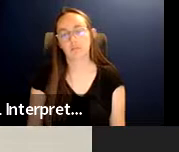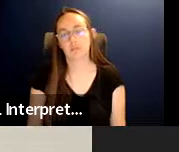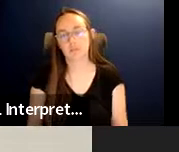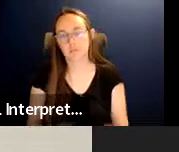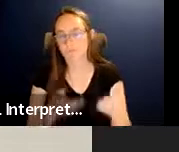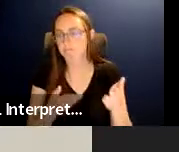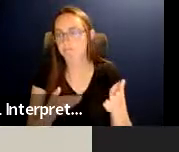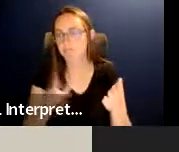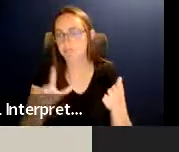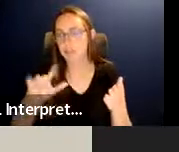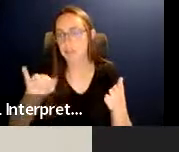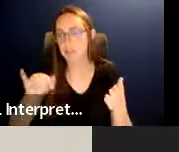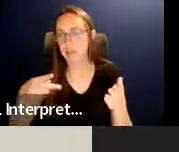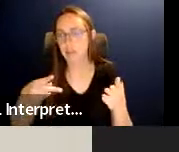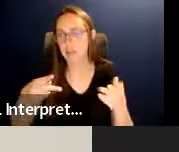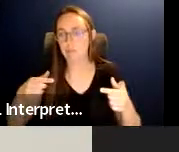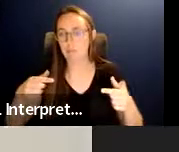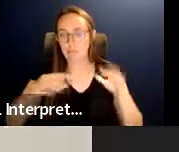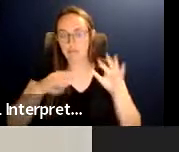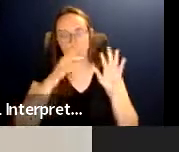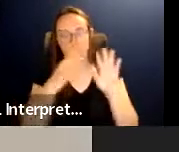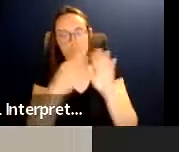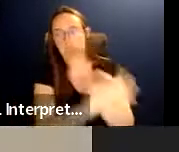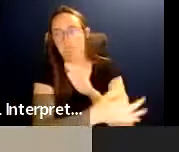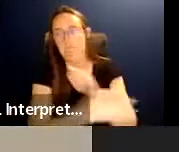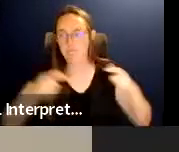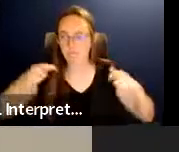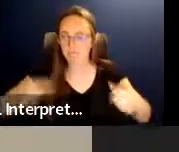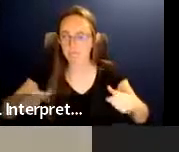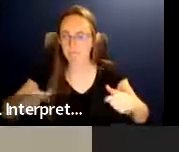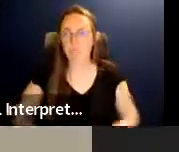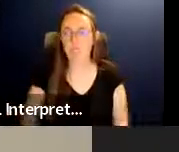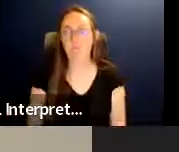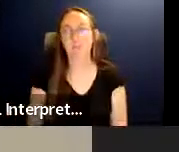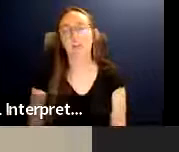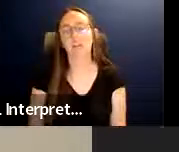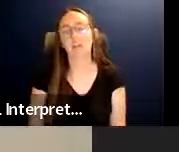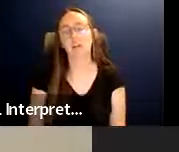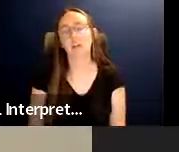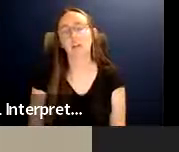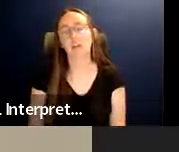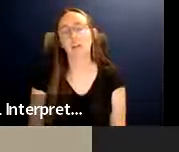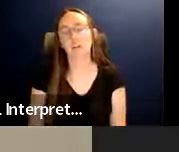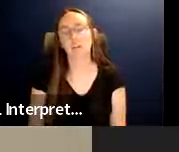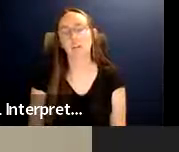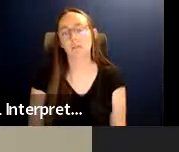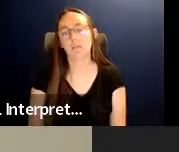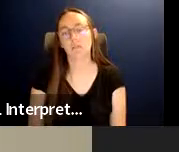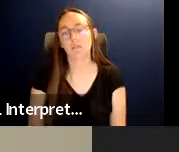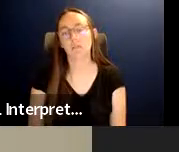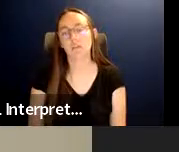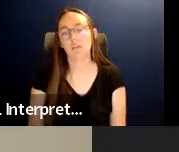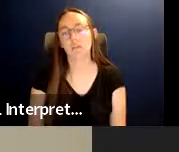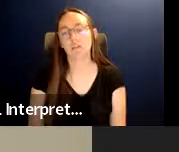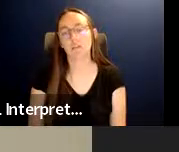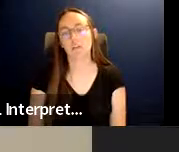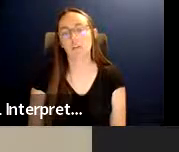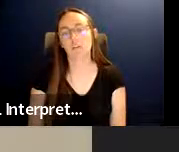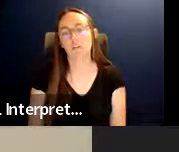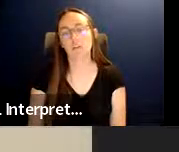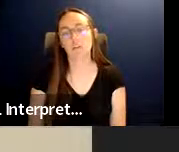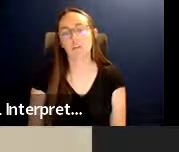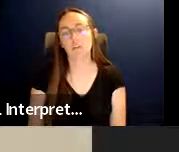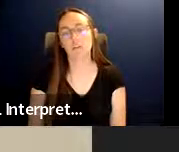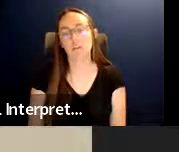going to take this backing off. Peel that all the way off. We're going to line that up